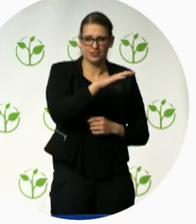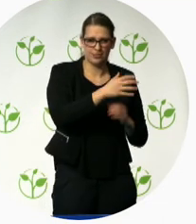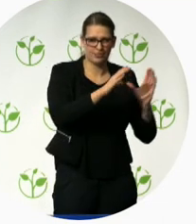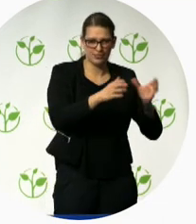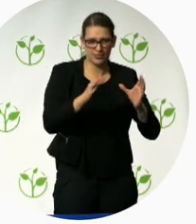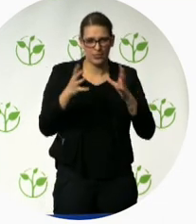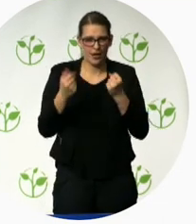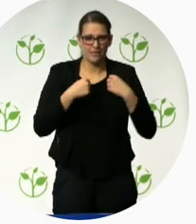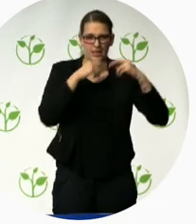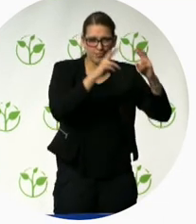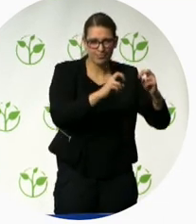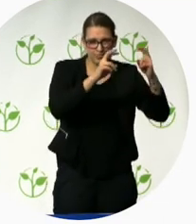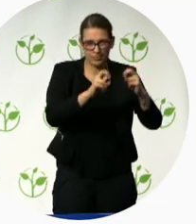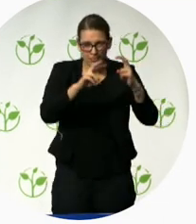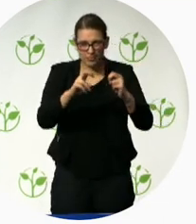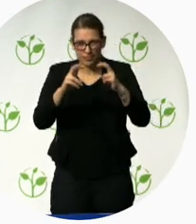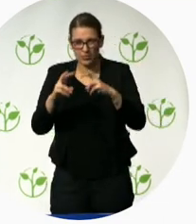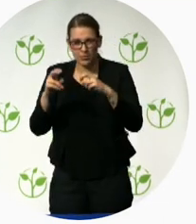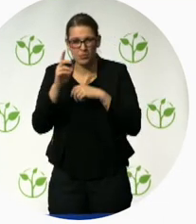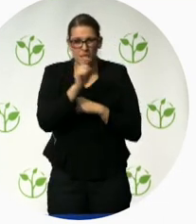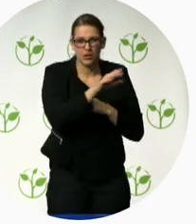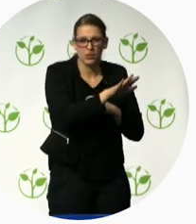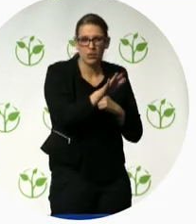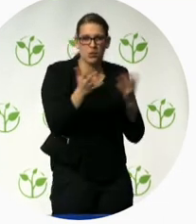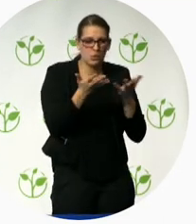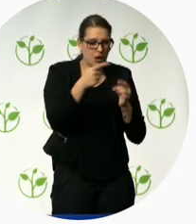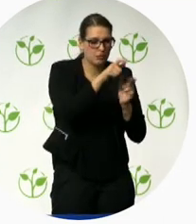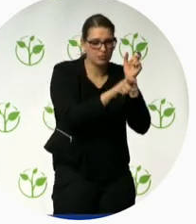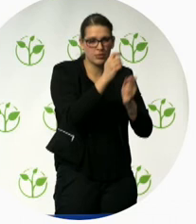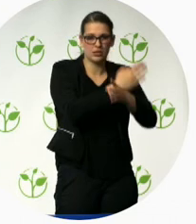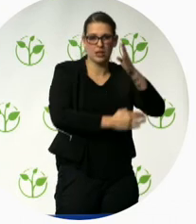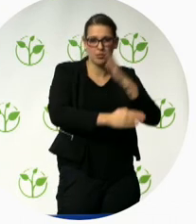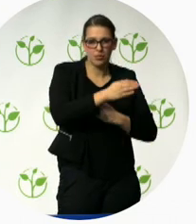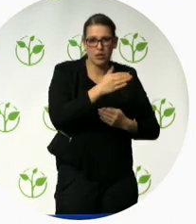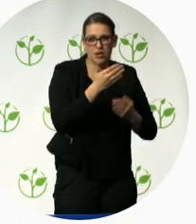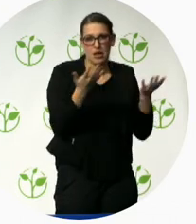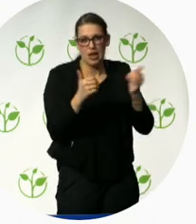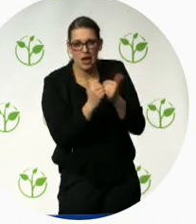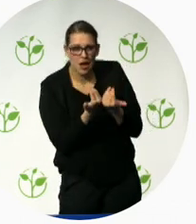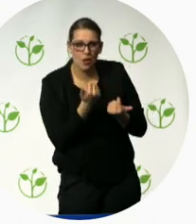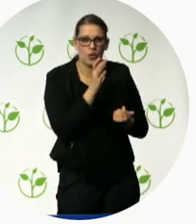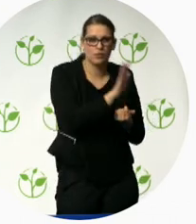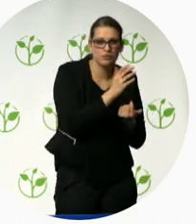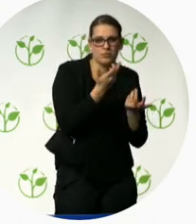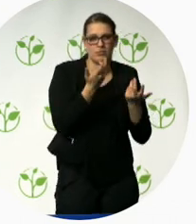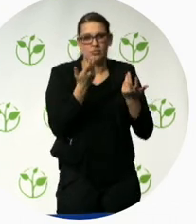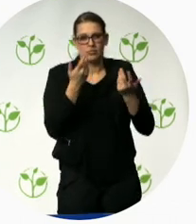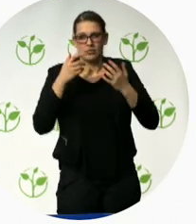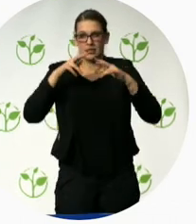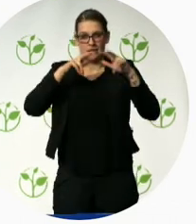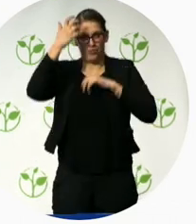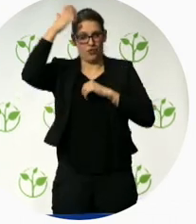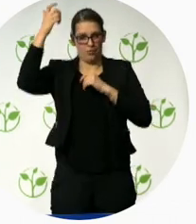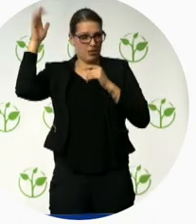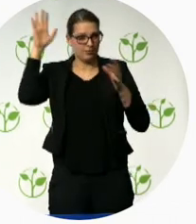that district, are contributing more than $15,000 a year for a very comprehensive